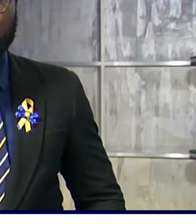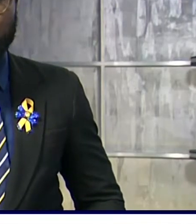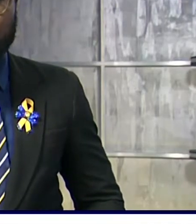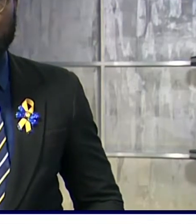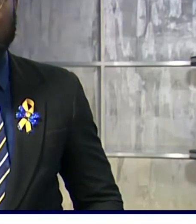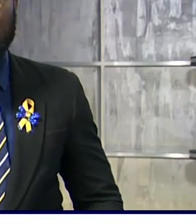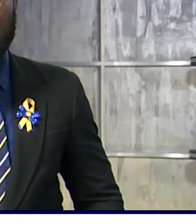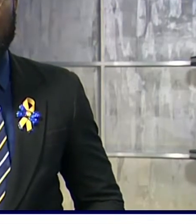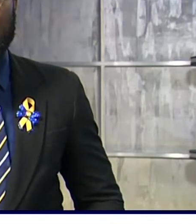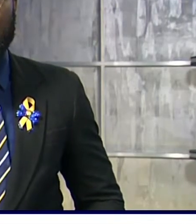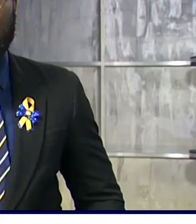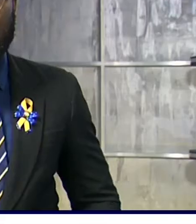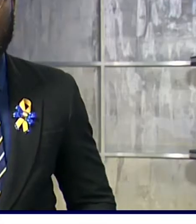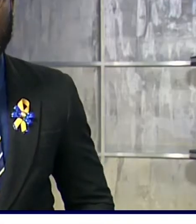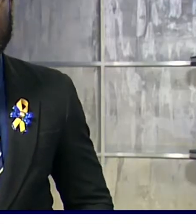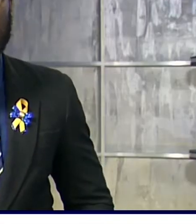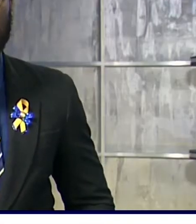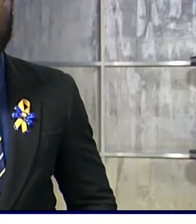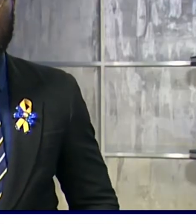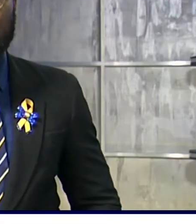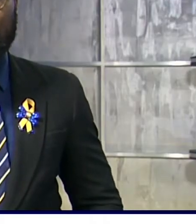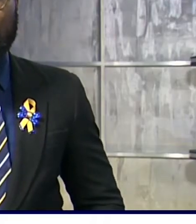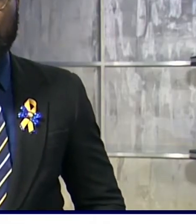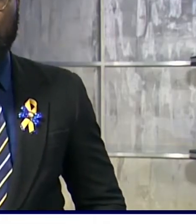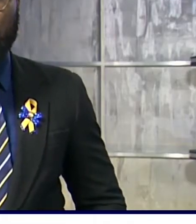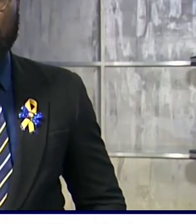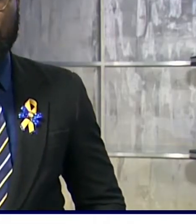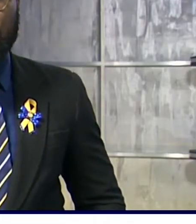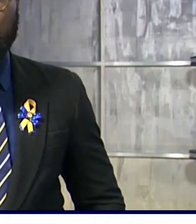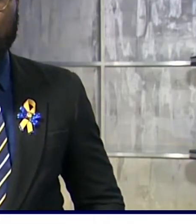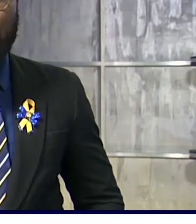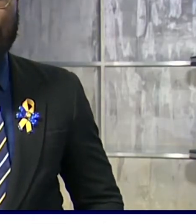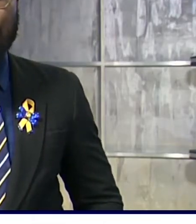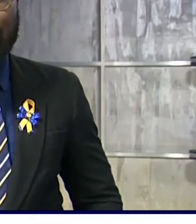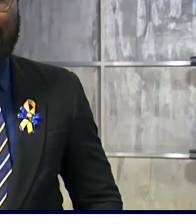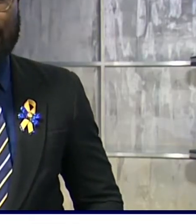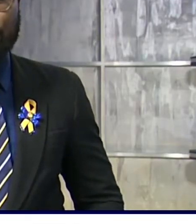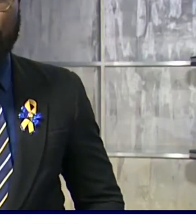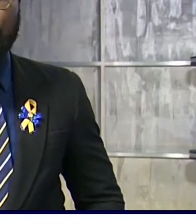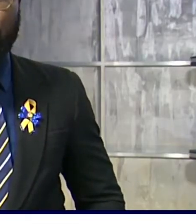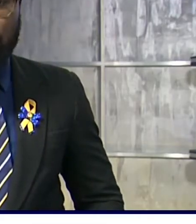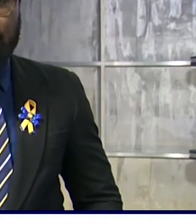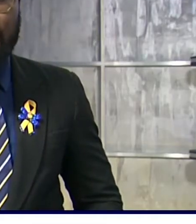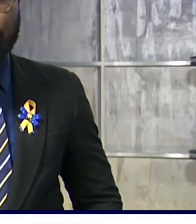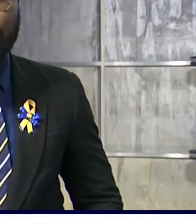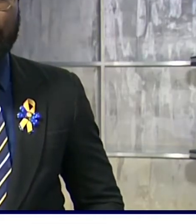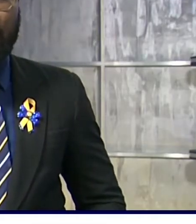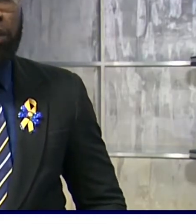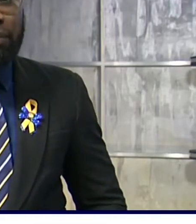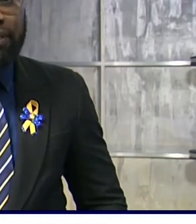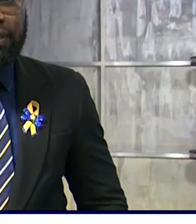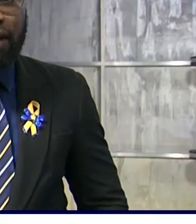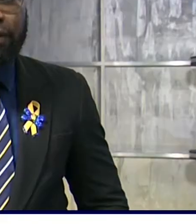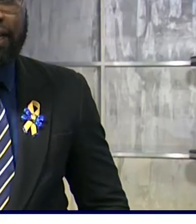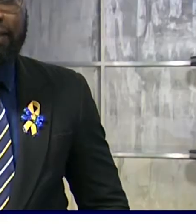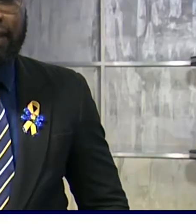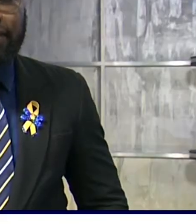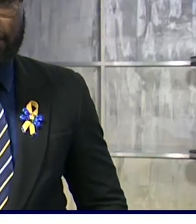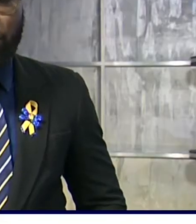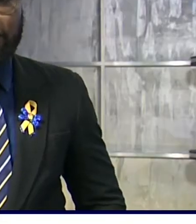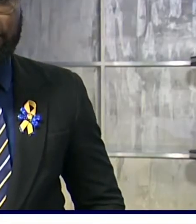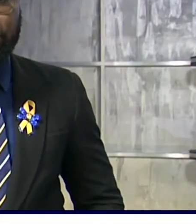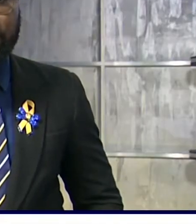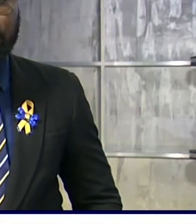debt restructuring. And coming up in sports, Nicholas Pooran banned for ball tampering and will miss the